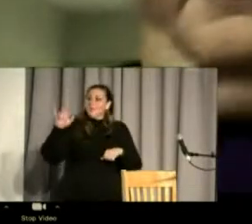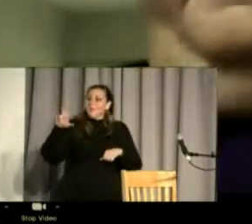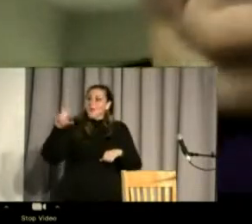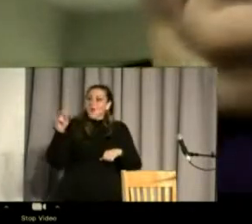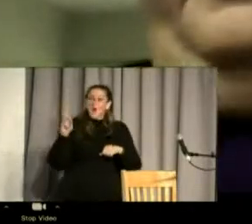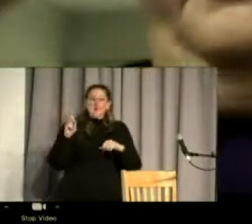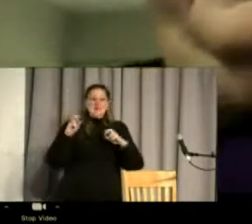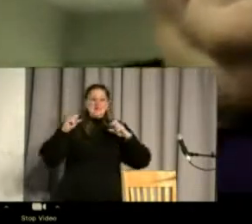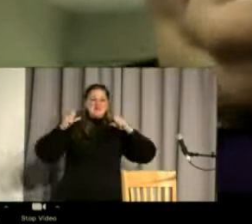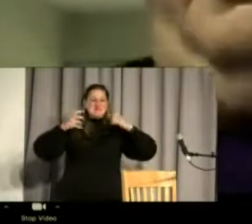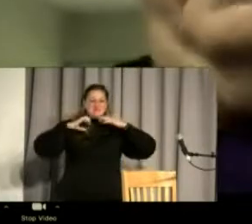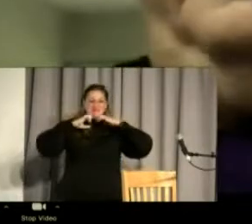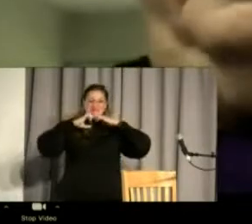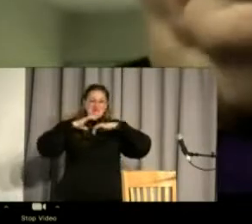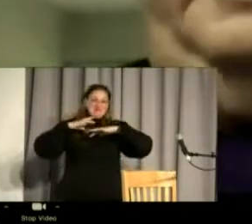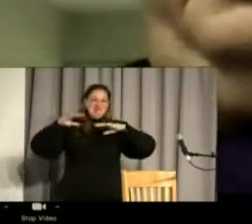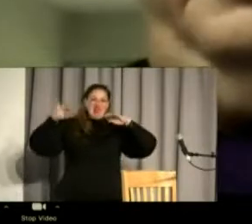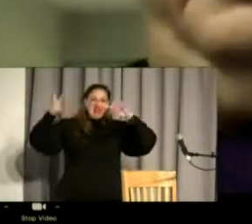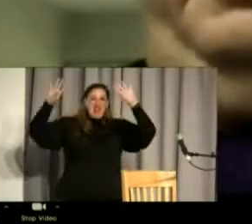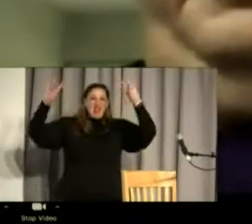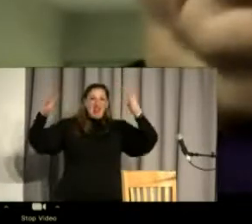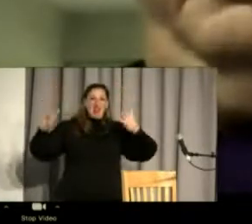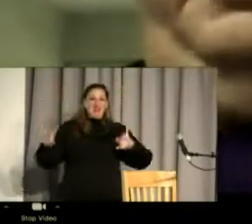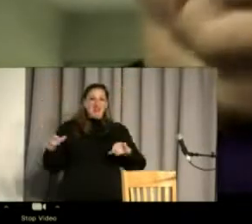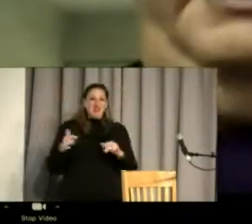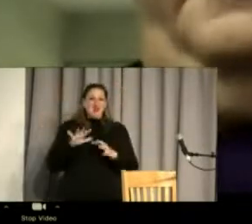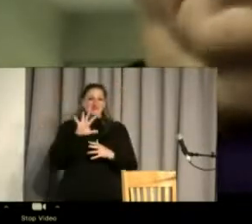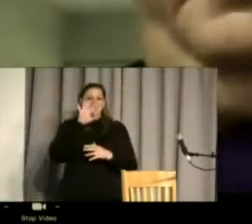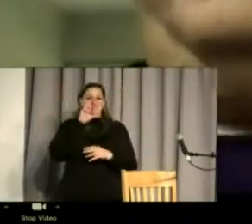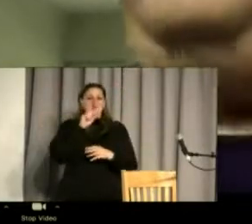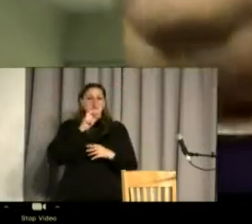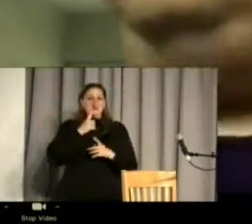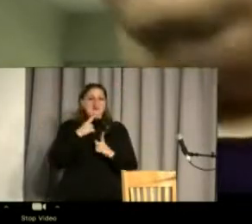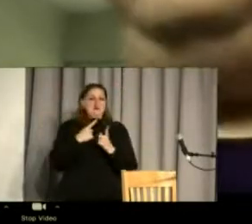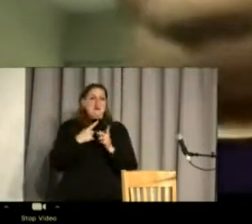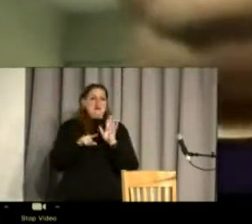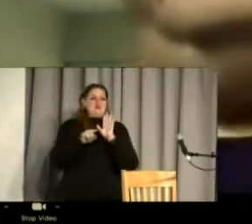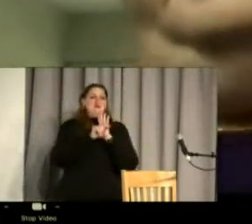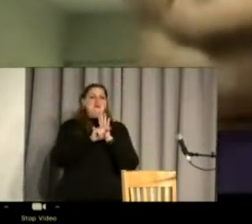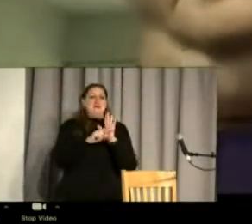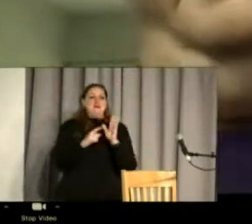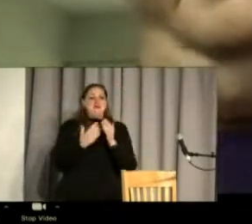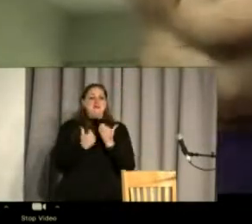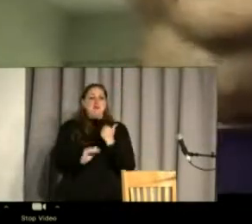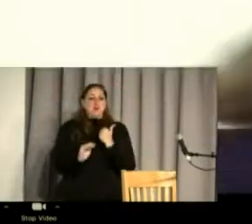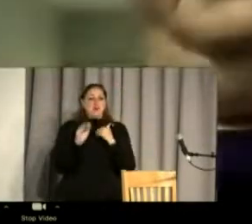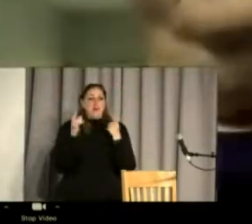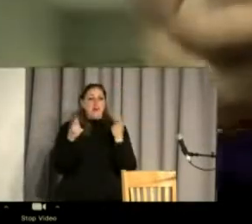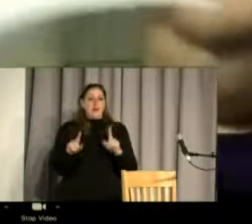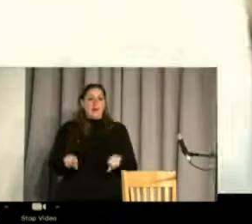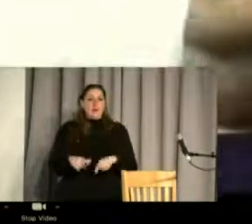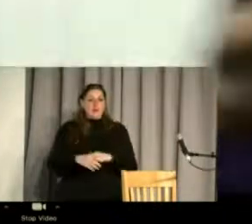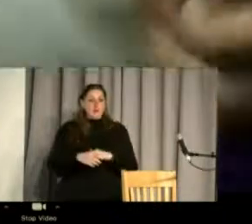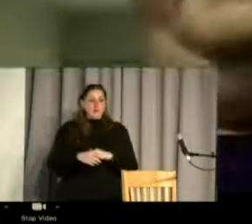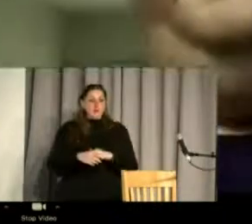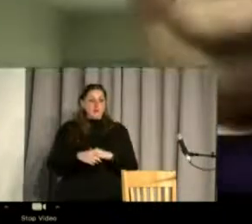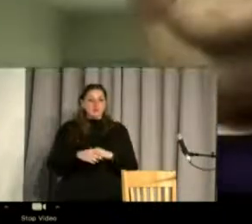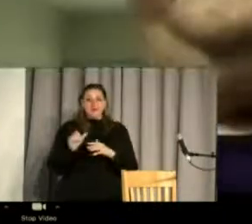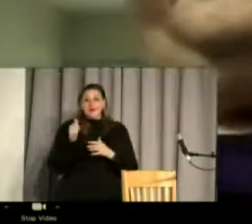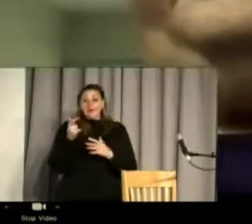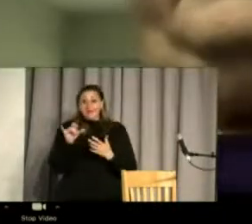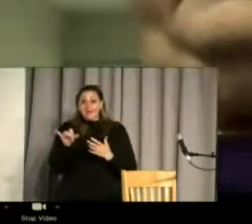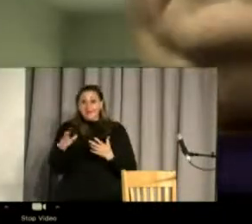mildew. Those things are all associated with negative birth outcomes. Aside from